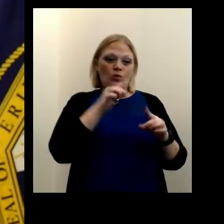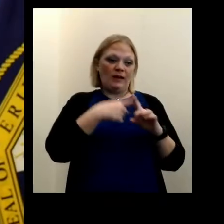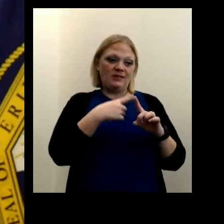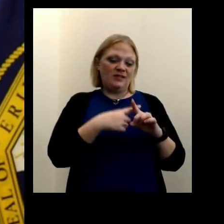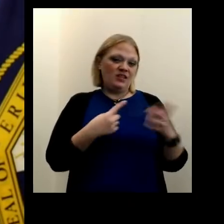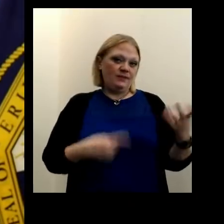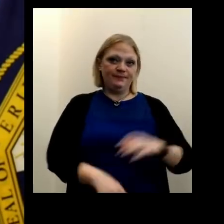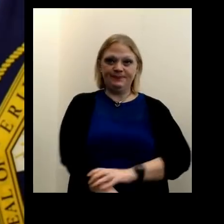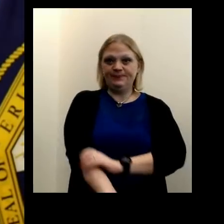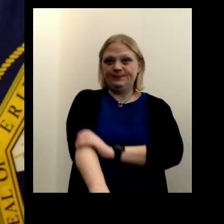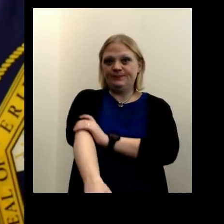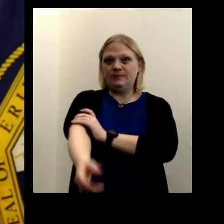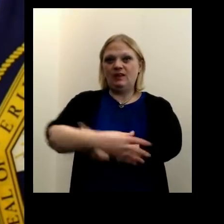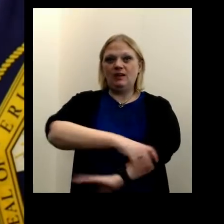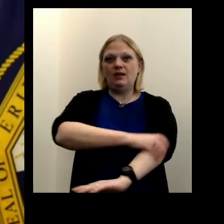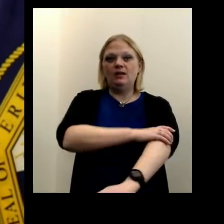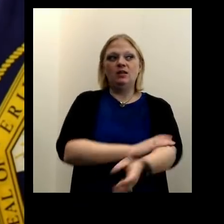positivity rate.